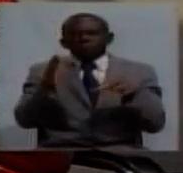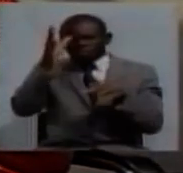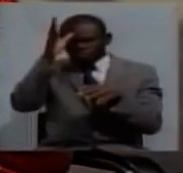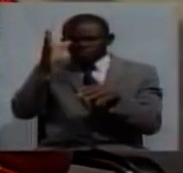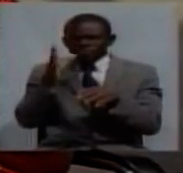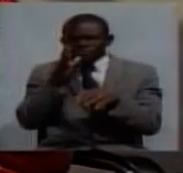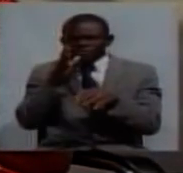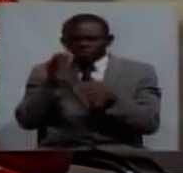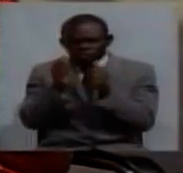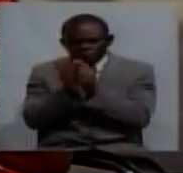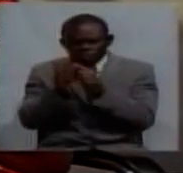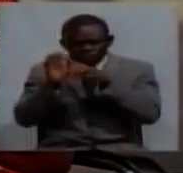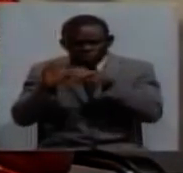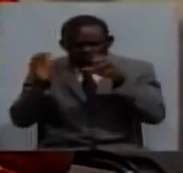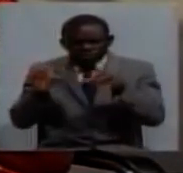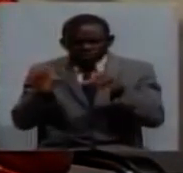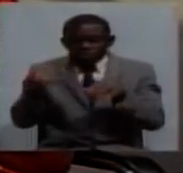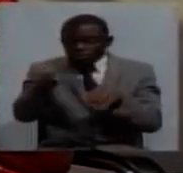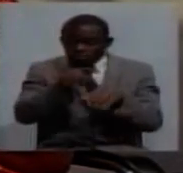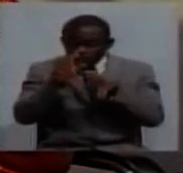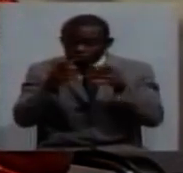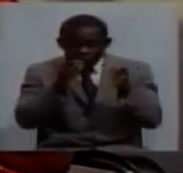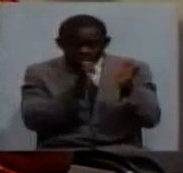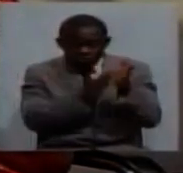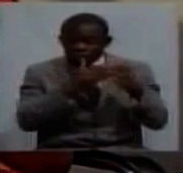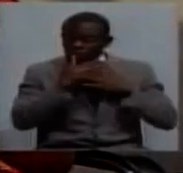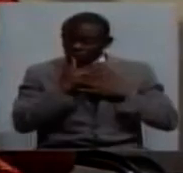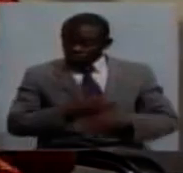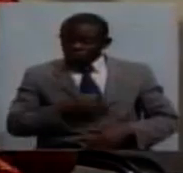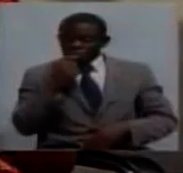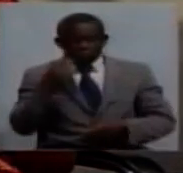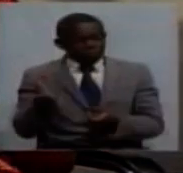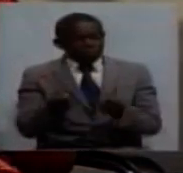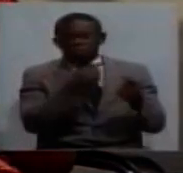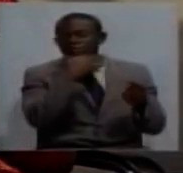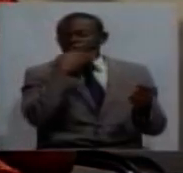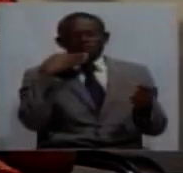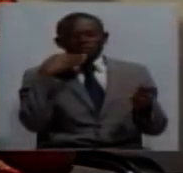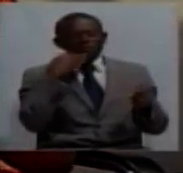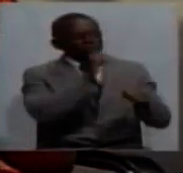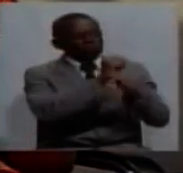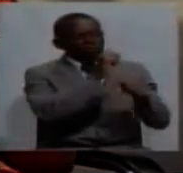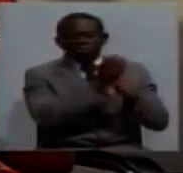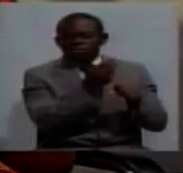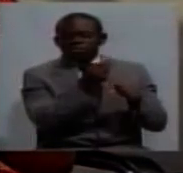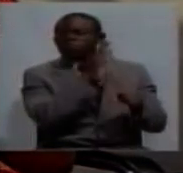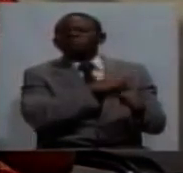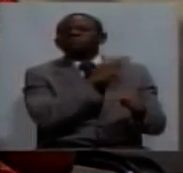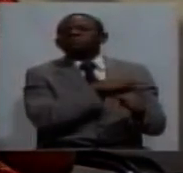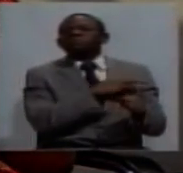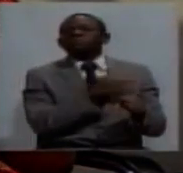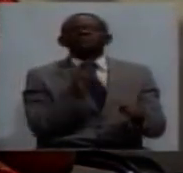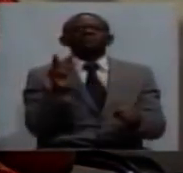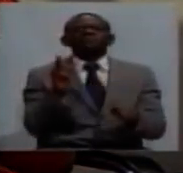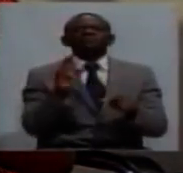grapes during the summer, to work and earn something. Mm-hmm. For us, I think as a country, that needs to change. When